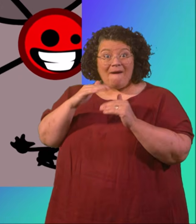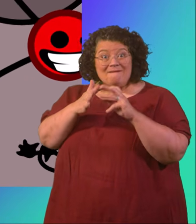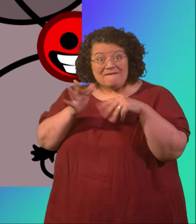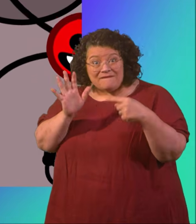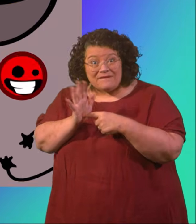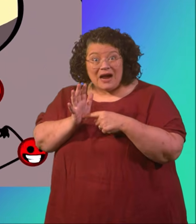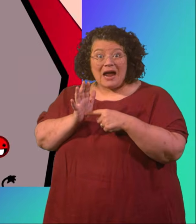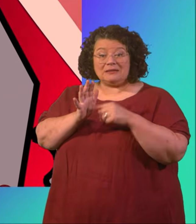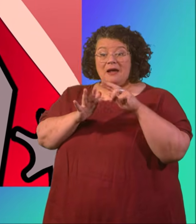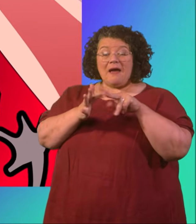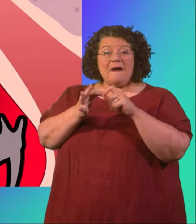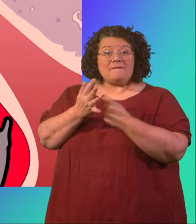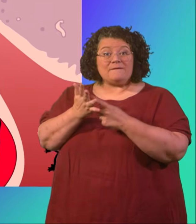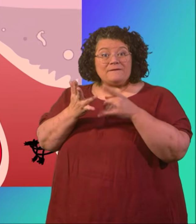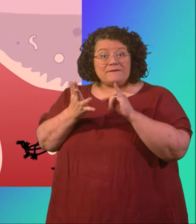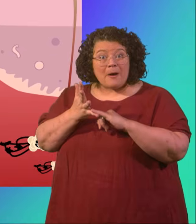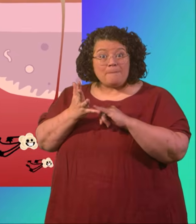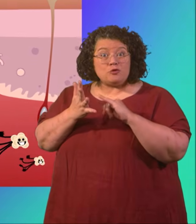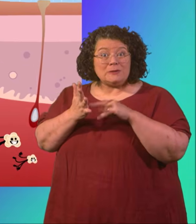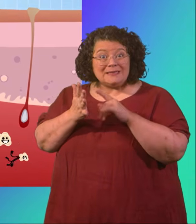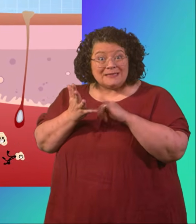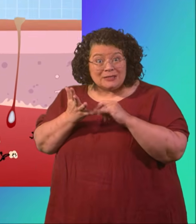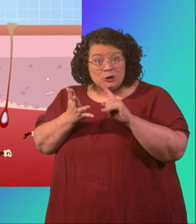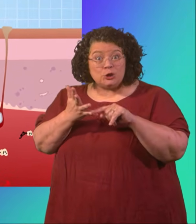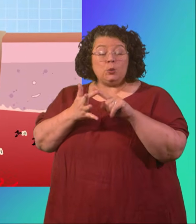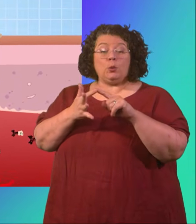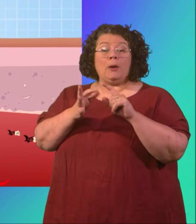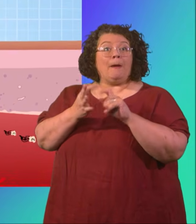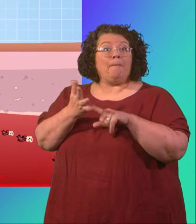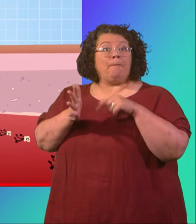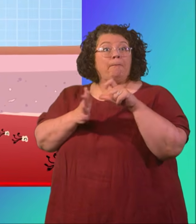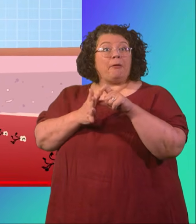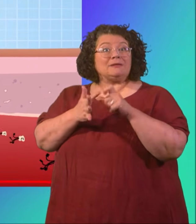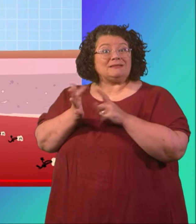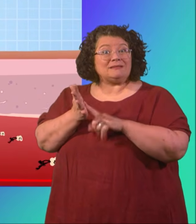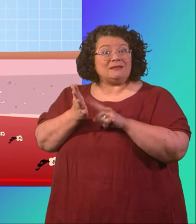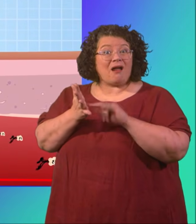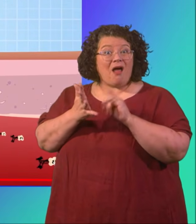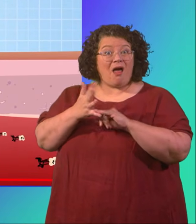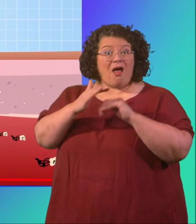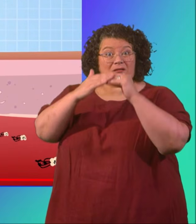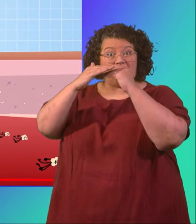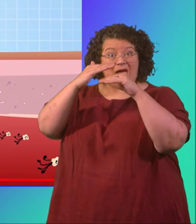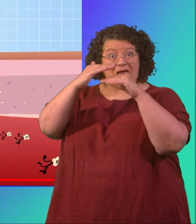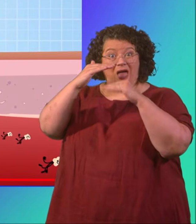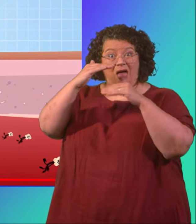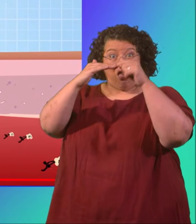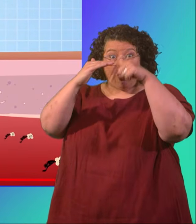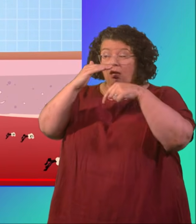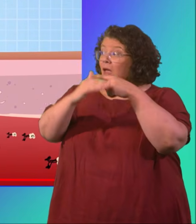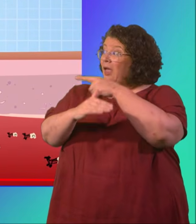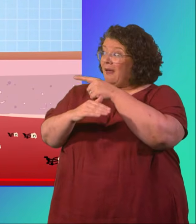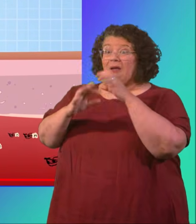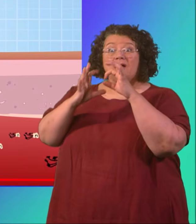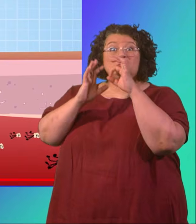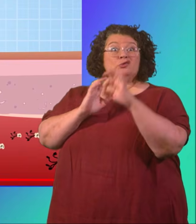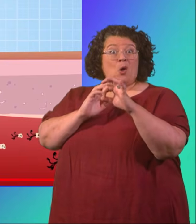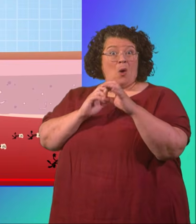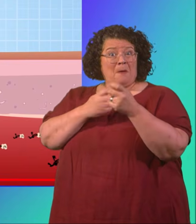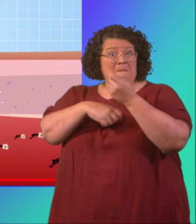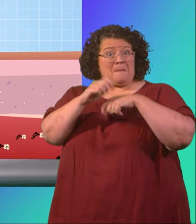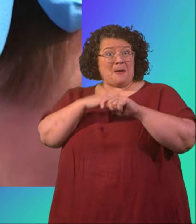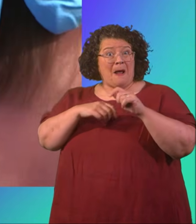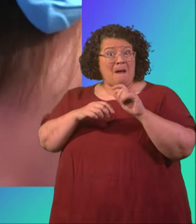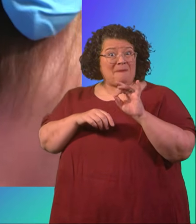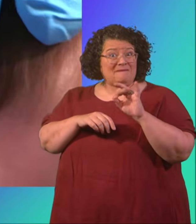skull. When these layers are broken, dangerous infection can occur. So it's important that we get that stone out of Harry's head and close up that